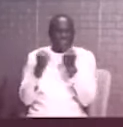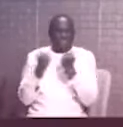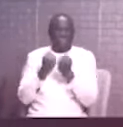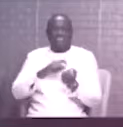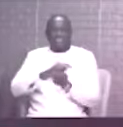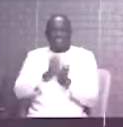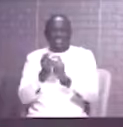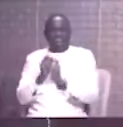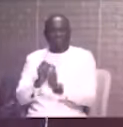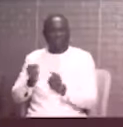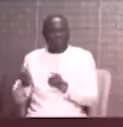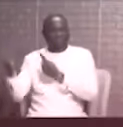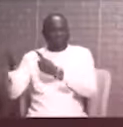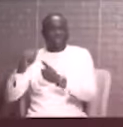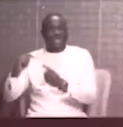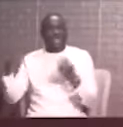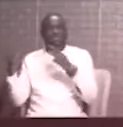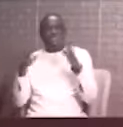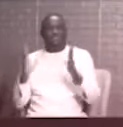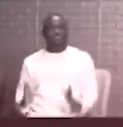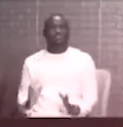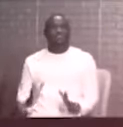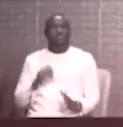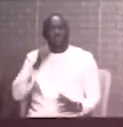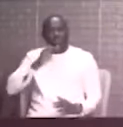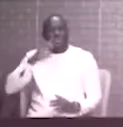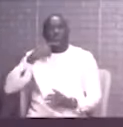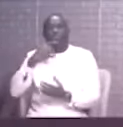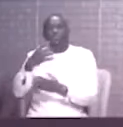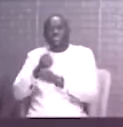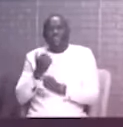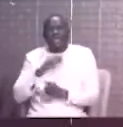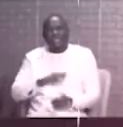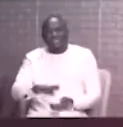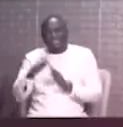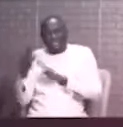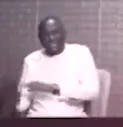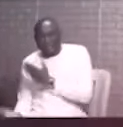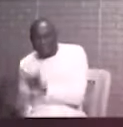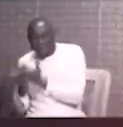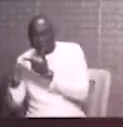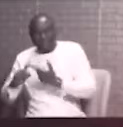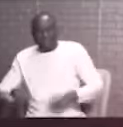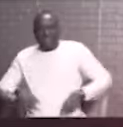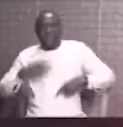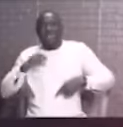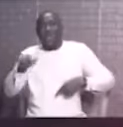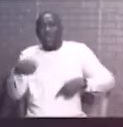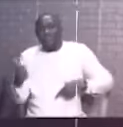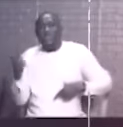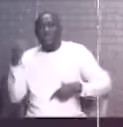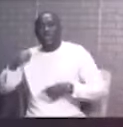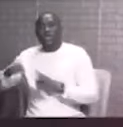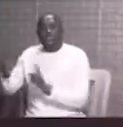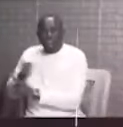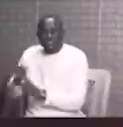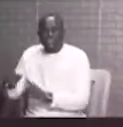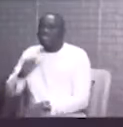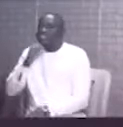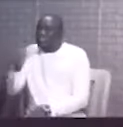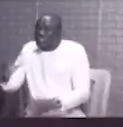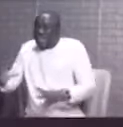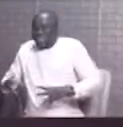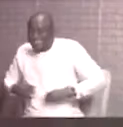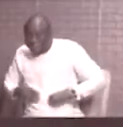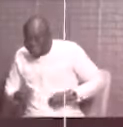the armies of the aliens. 35, women who received their dead back to life, and others were tortured, watch this,